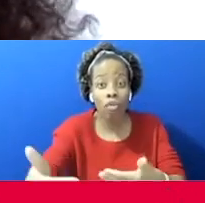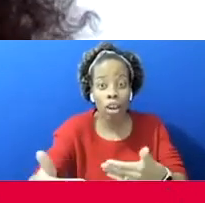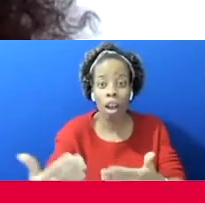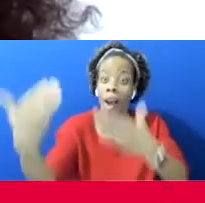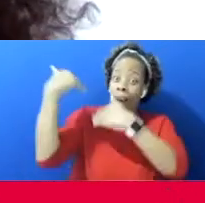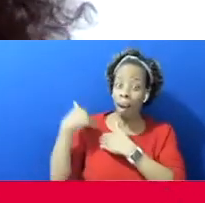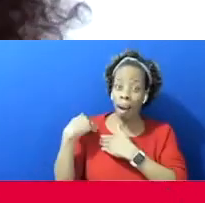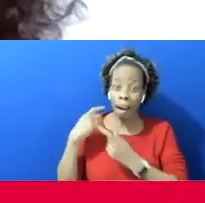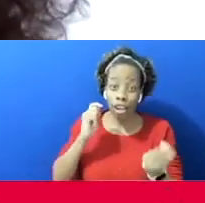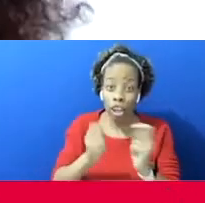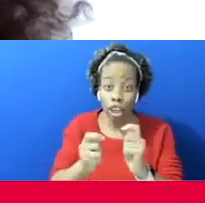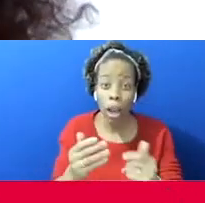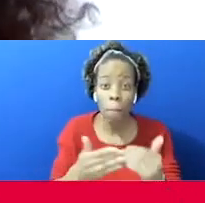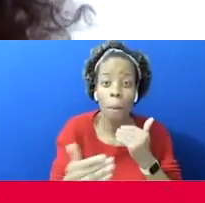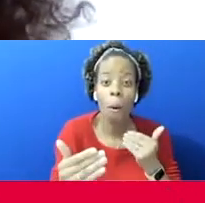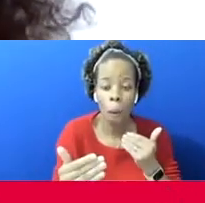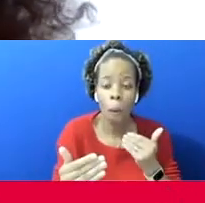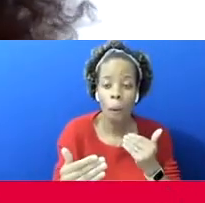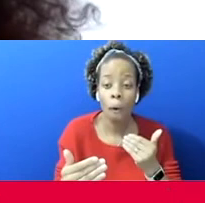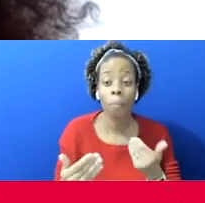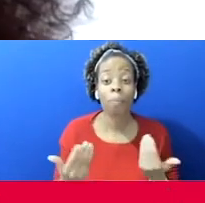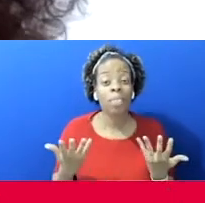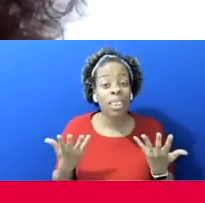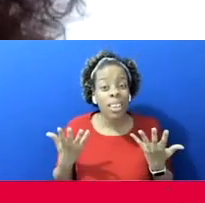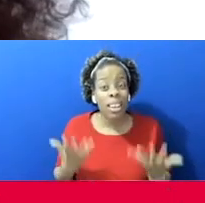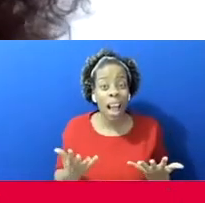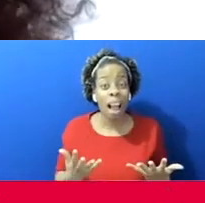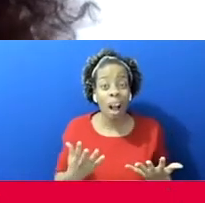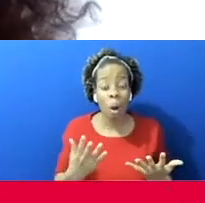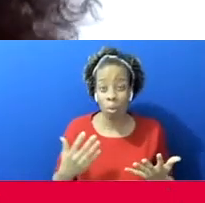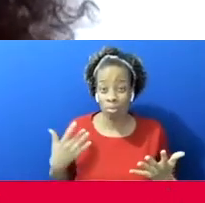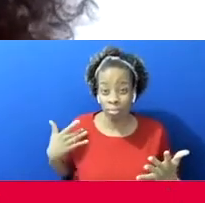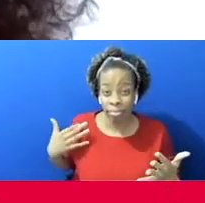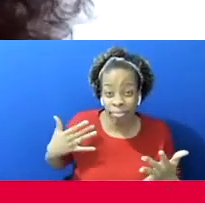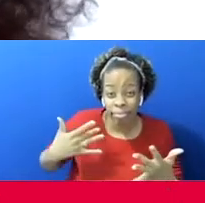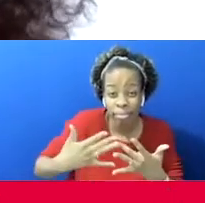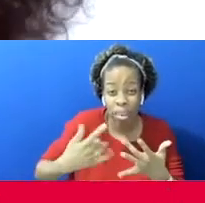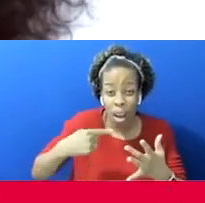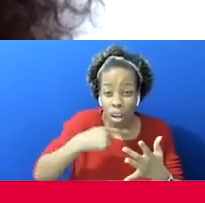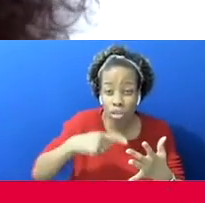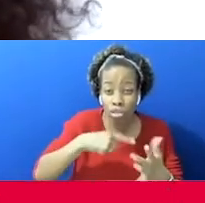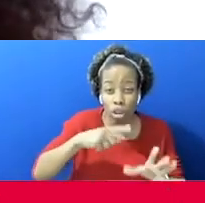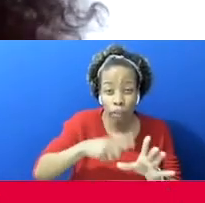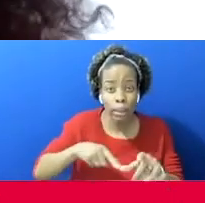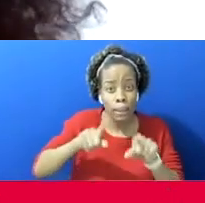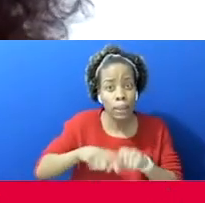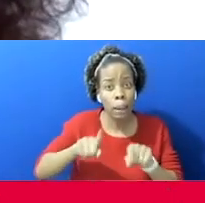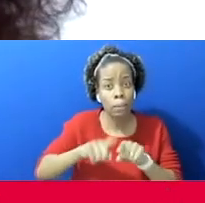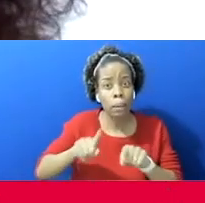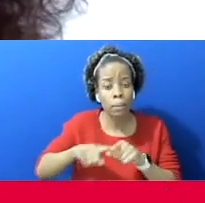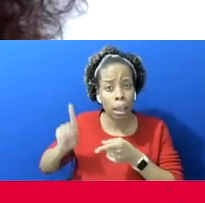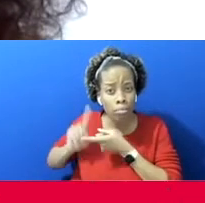You know, I think what we're seeing now is obviously the result of hundreds of years of the same kind of thinking, and that's not easily